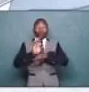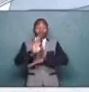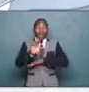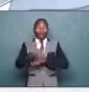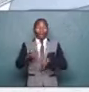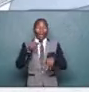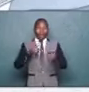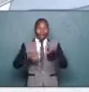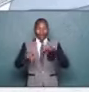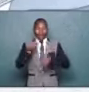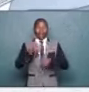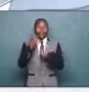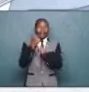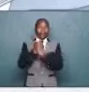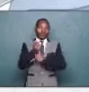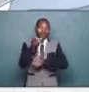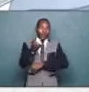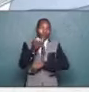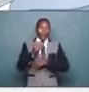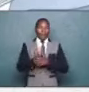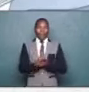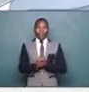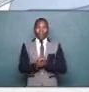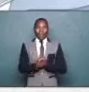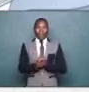members to participate in this exercise.